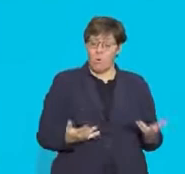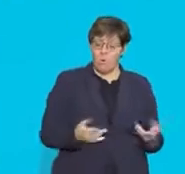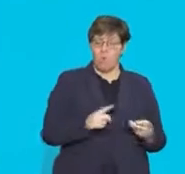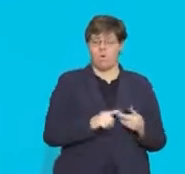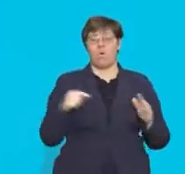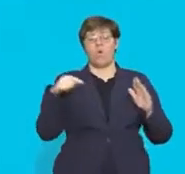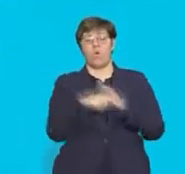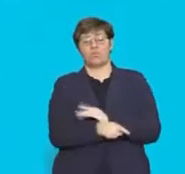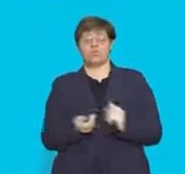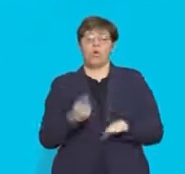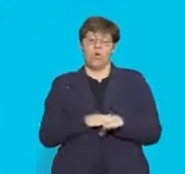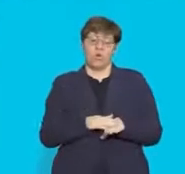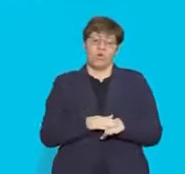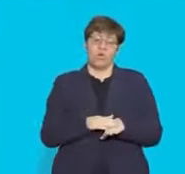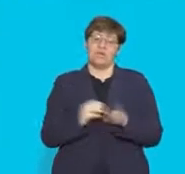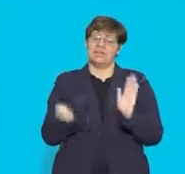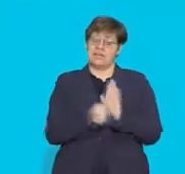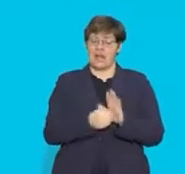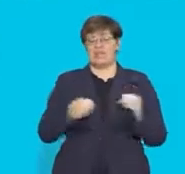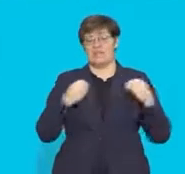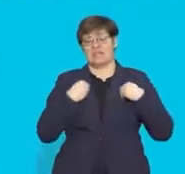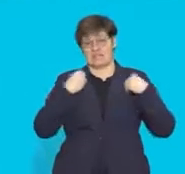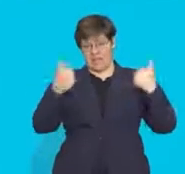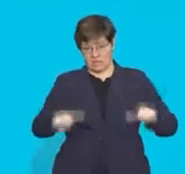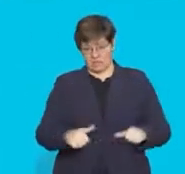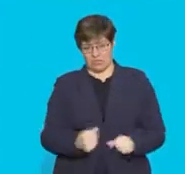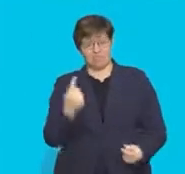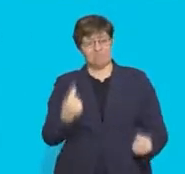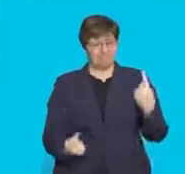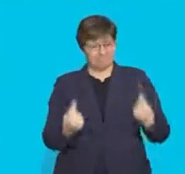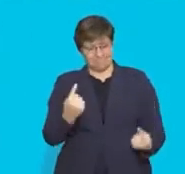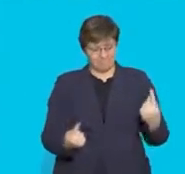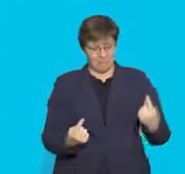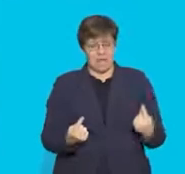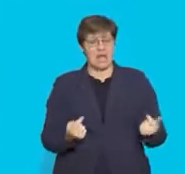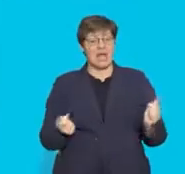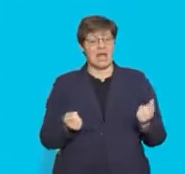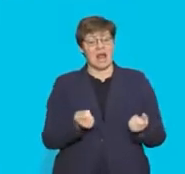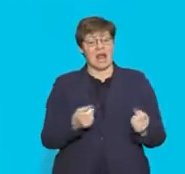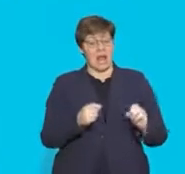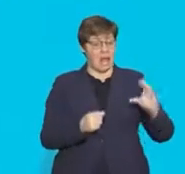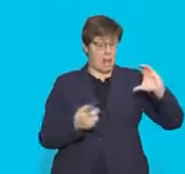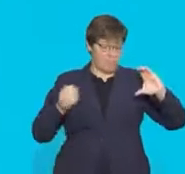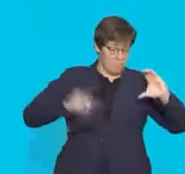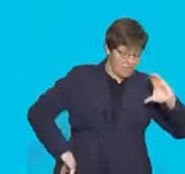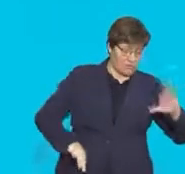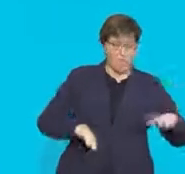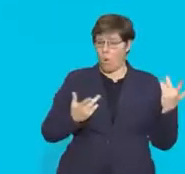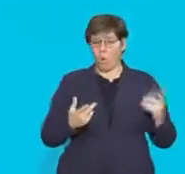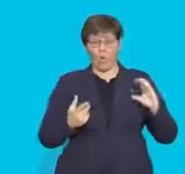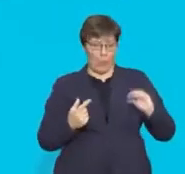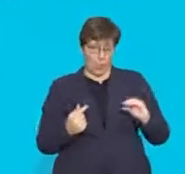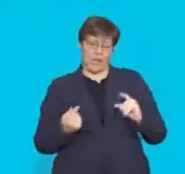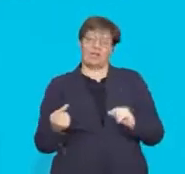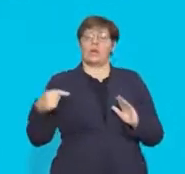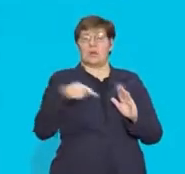loss on sale of asset account, depending on whether the selling price was greater than the carrying value or whether the selling price was less